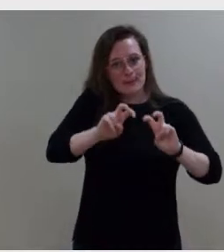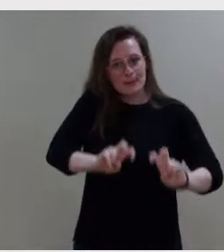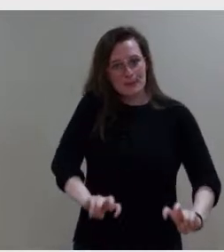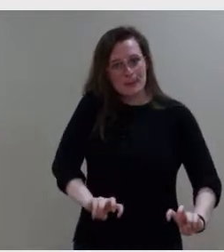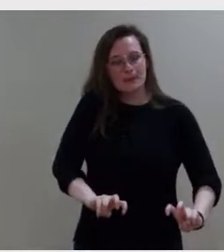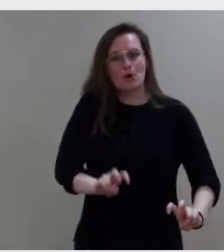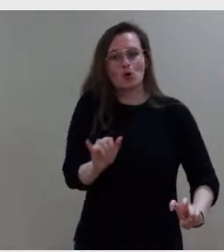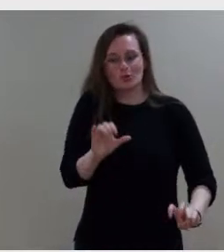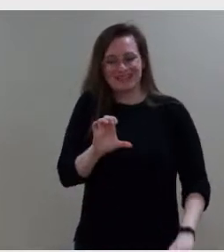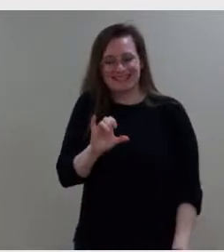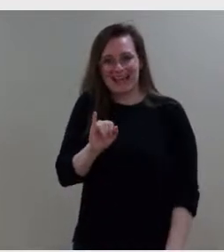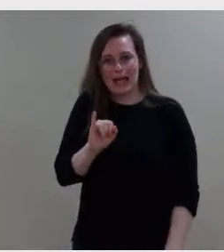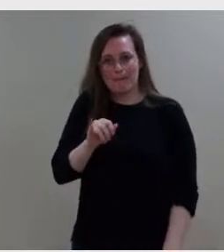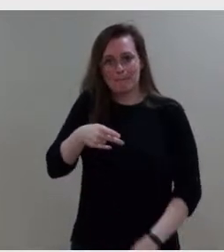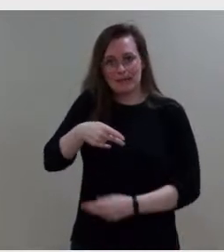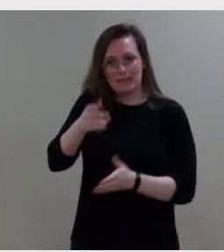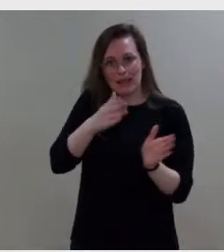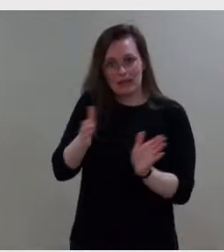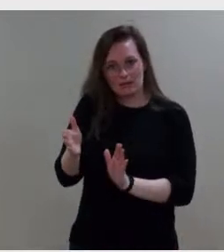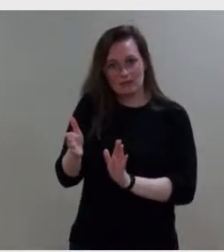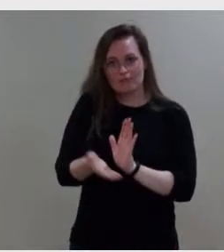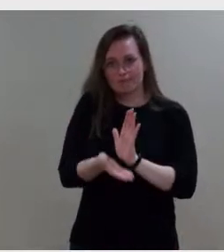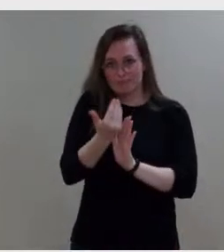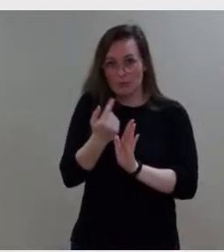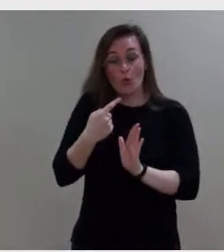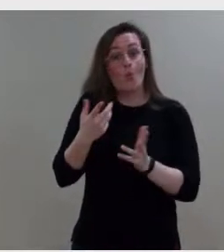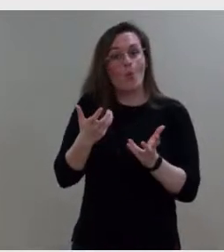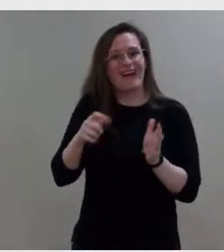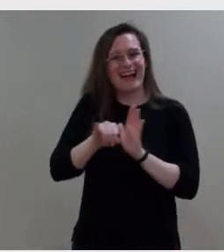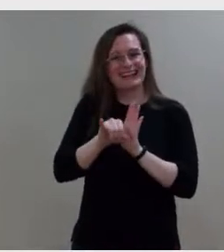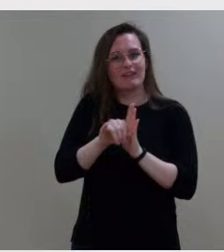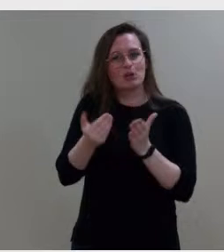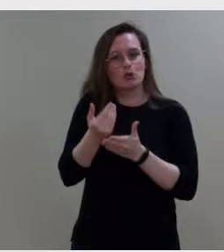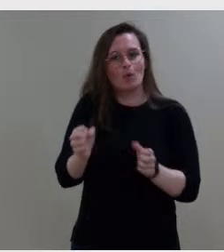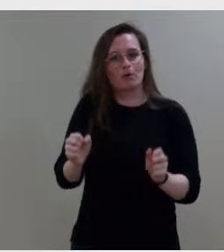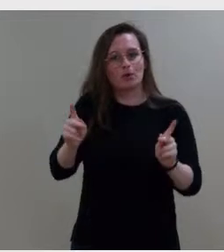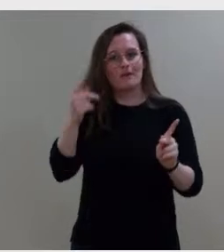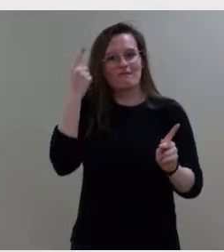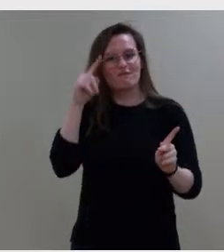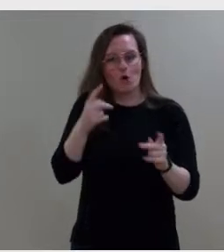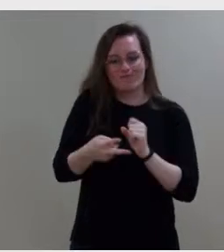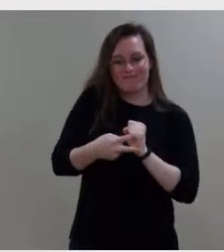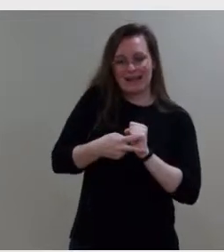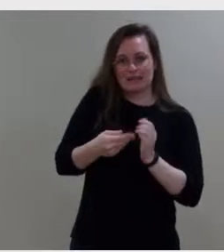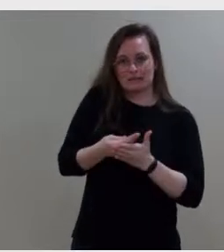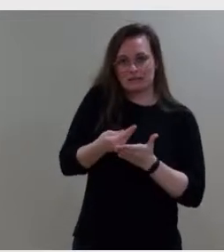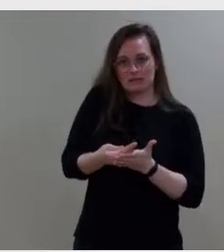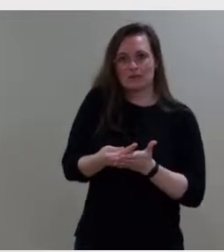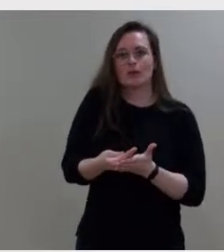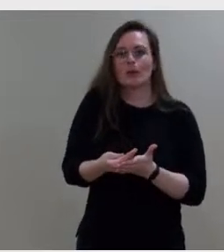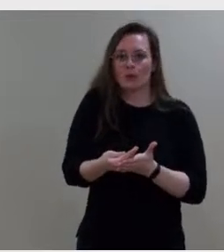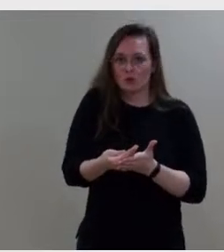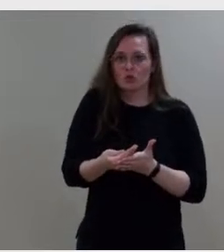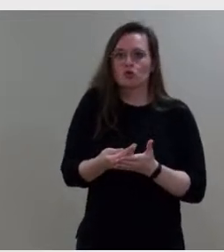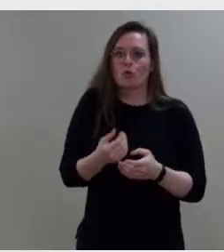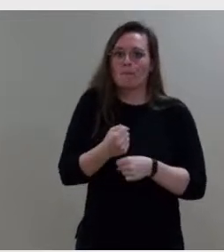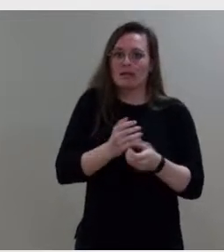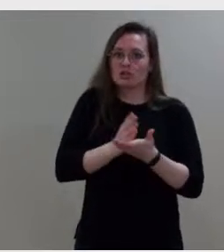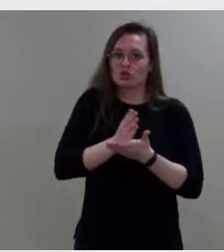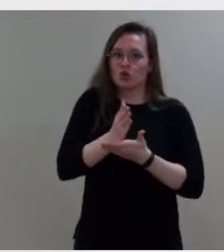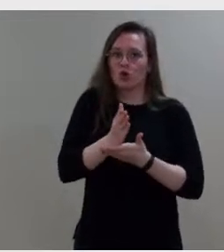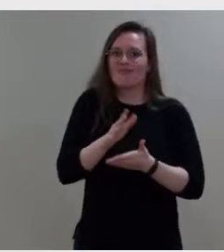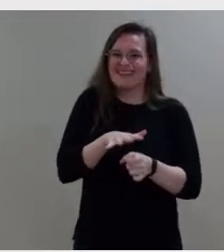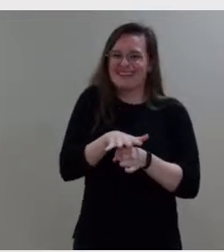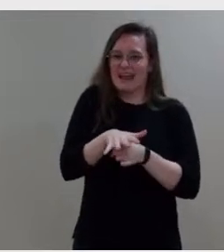of the CIP plan was to identify new opportunities for capital reserve renewal to ensure sufficient balances are